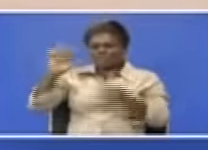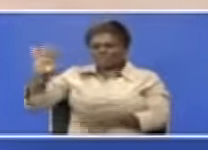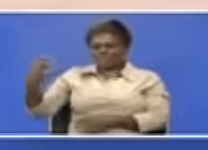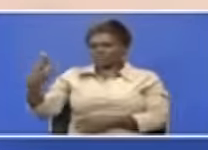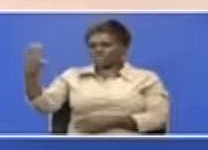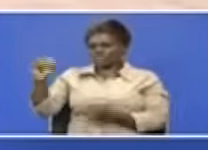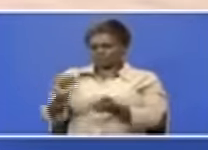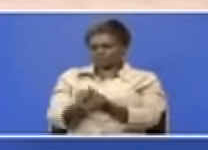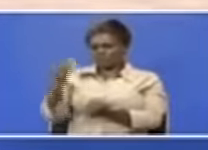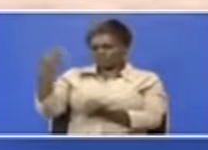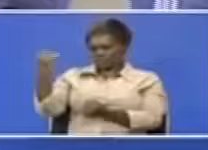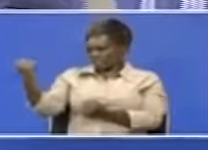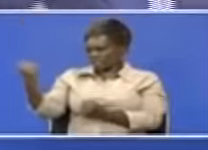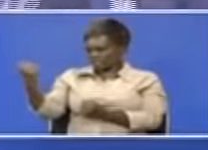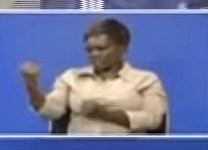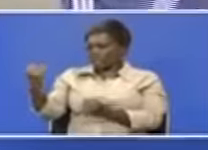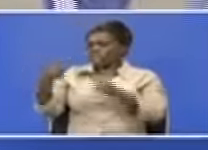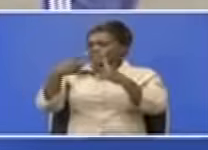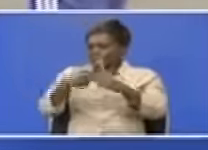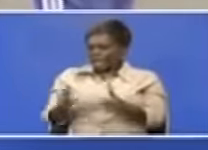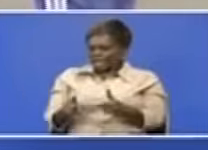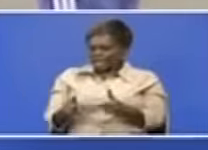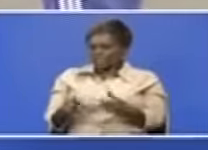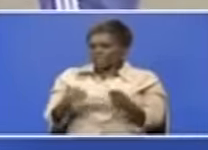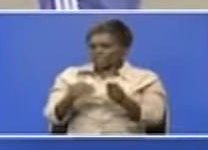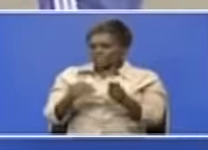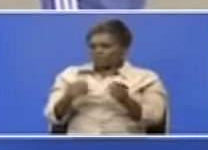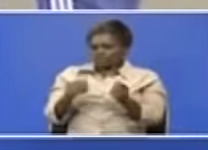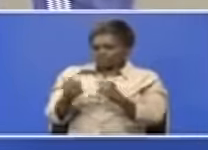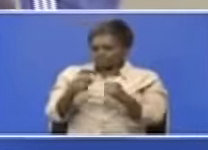2015 with 47 points, will begin their 2016 campaign against Ushuru on 13th of February.